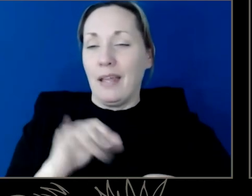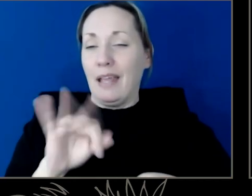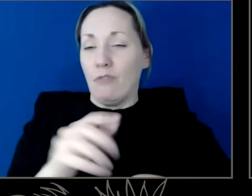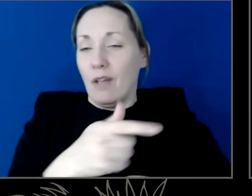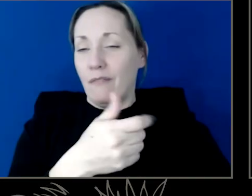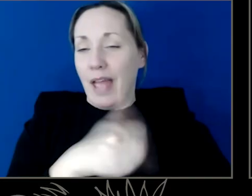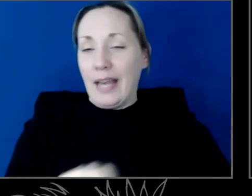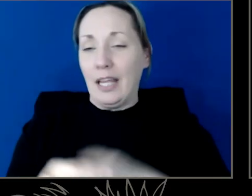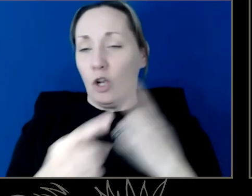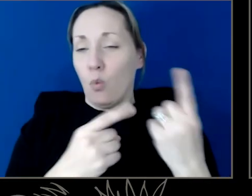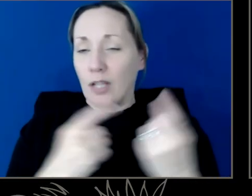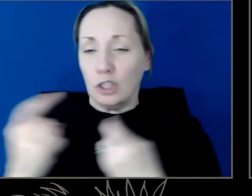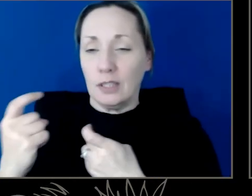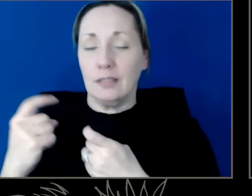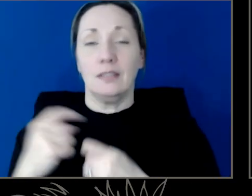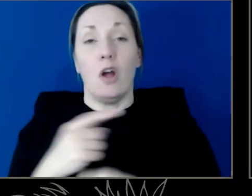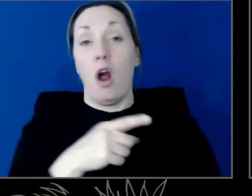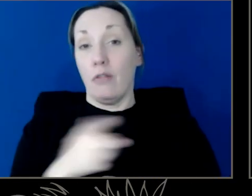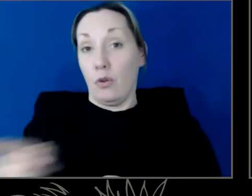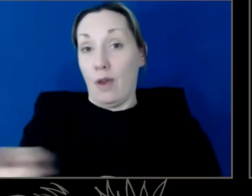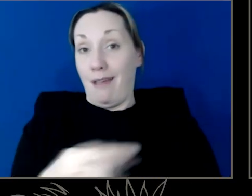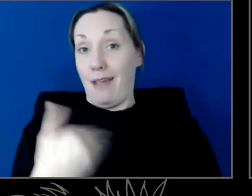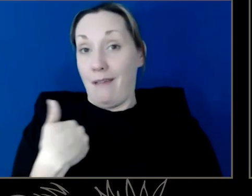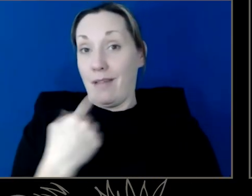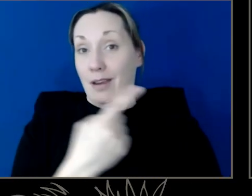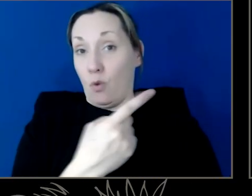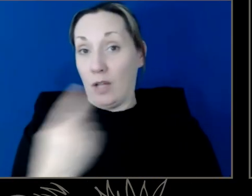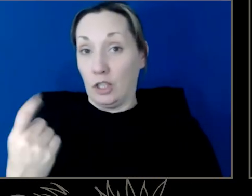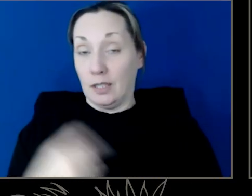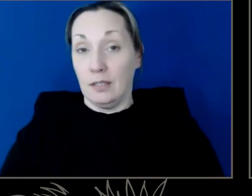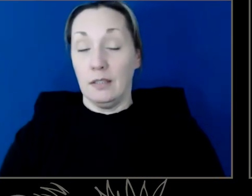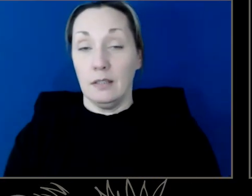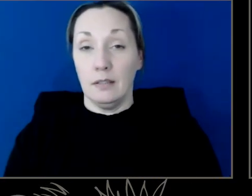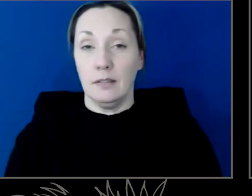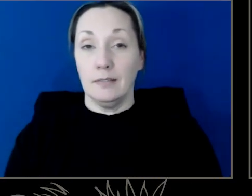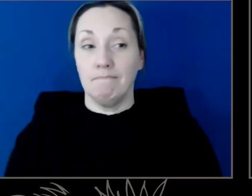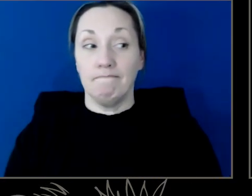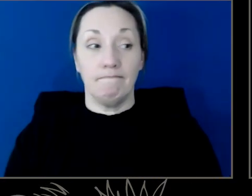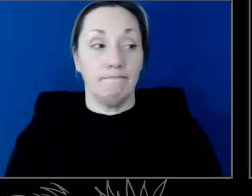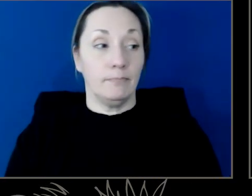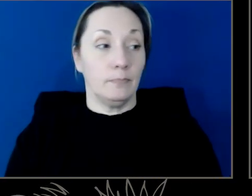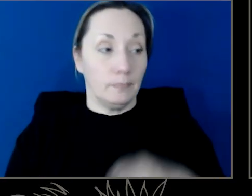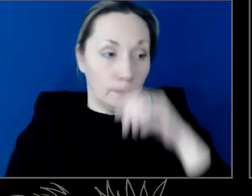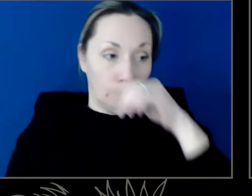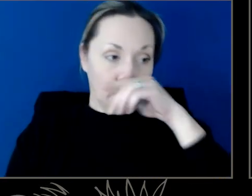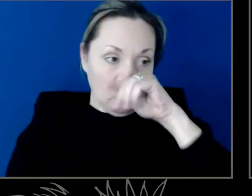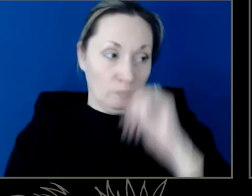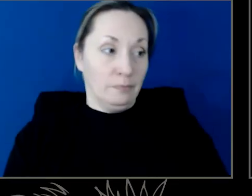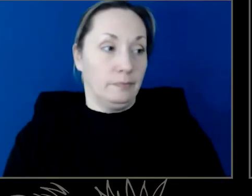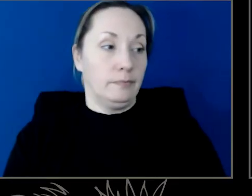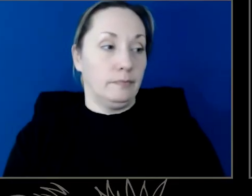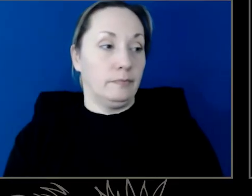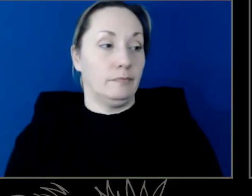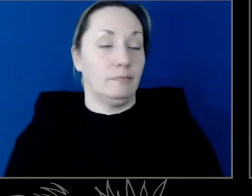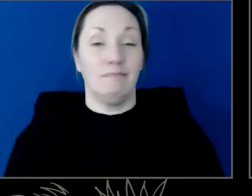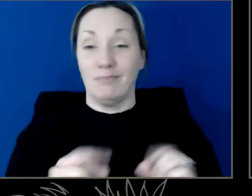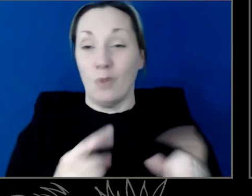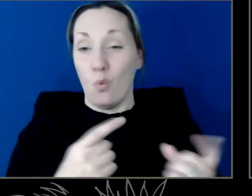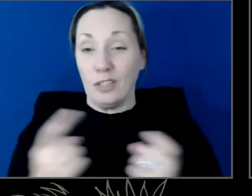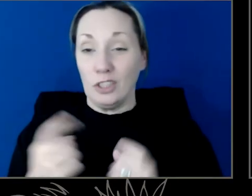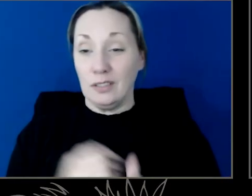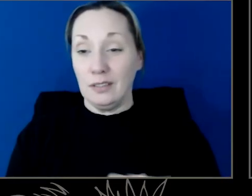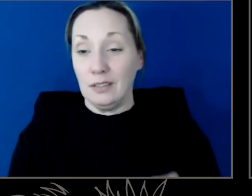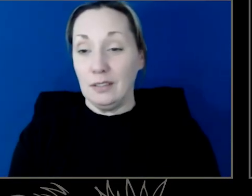time in case there are any questions. Are there any questions right off the bat?